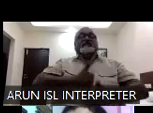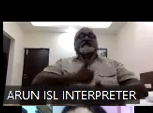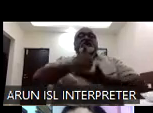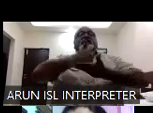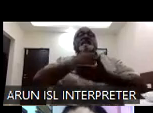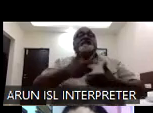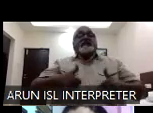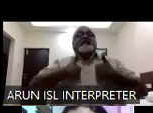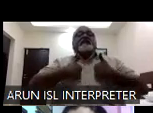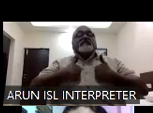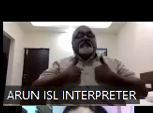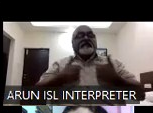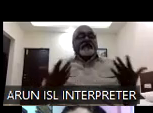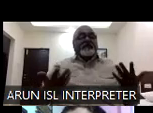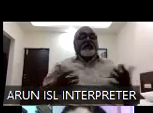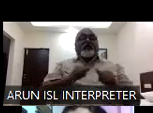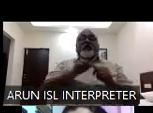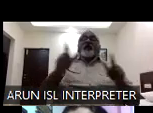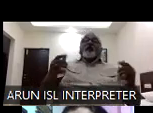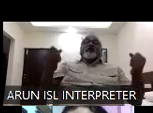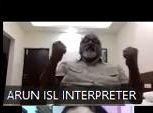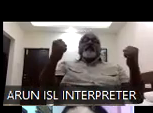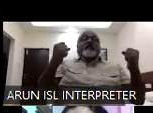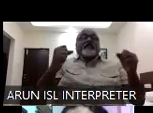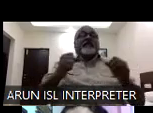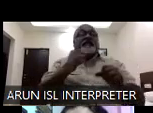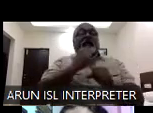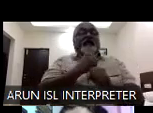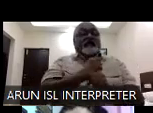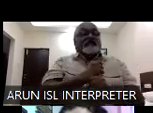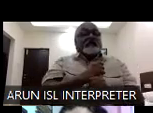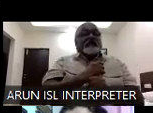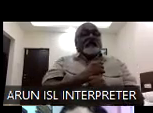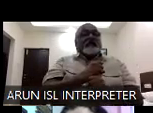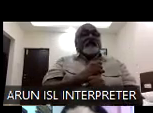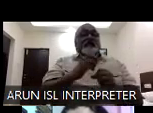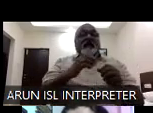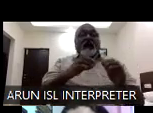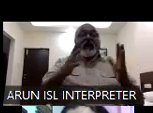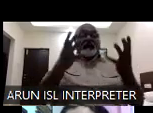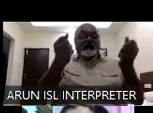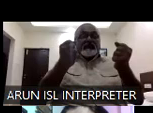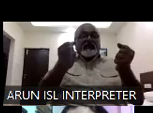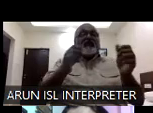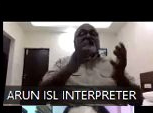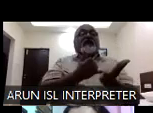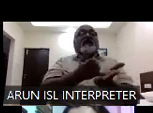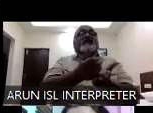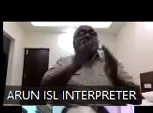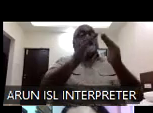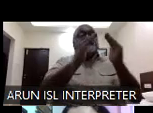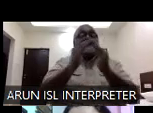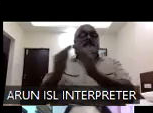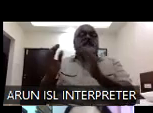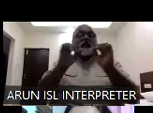powers of governance also should be in the hands of the village and panchayat so